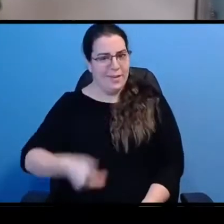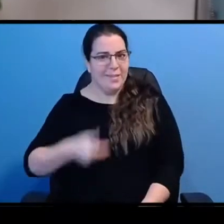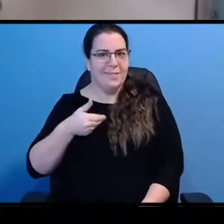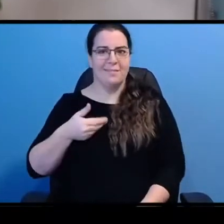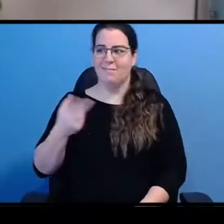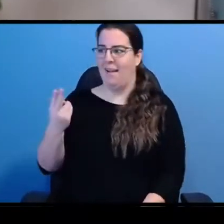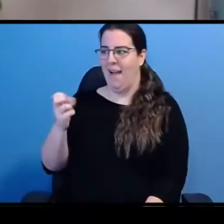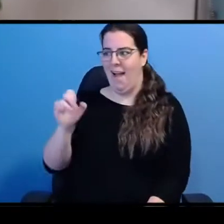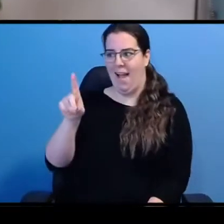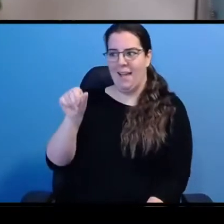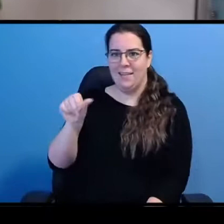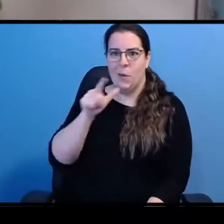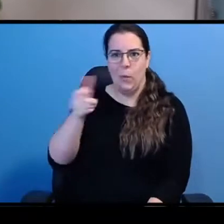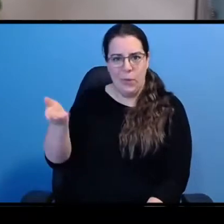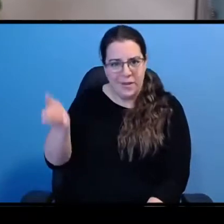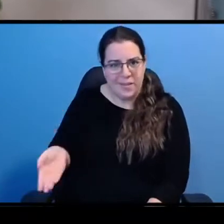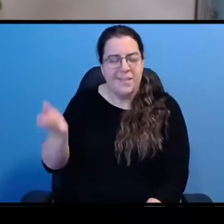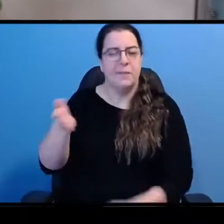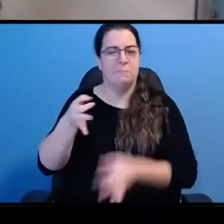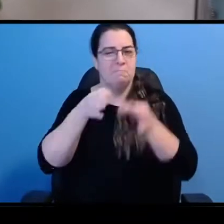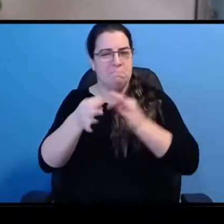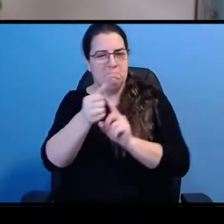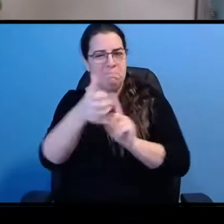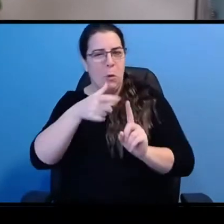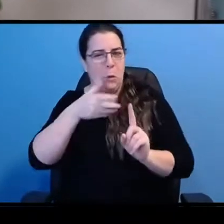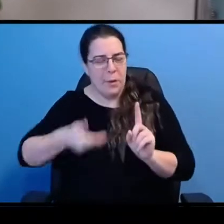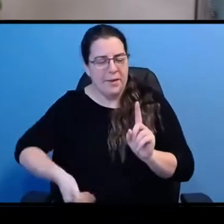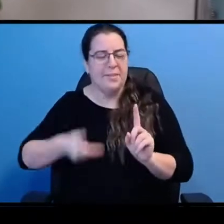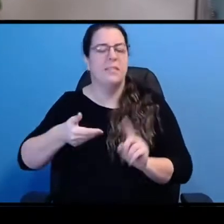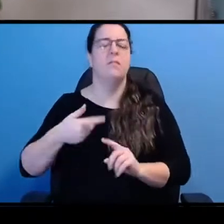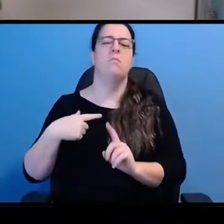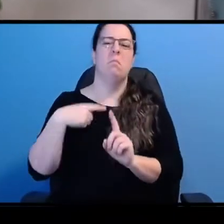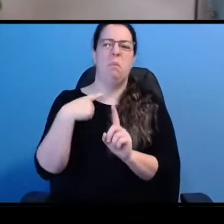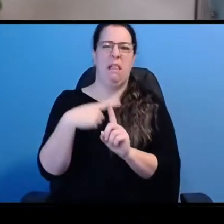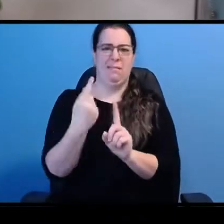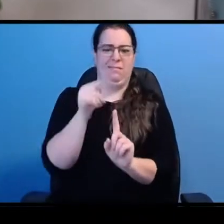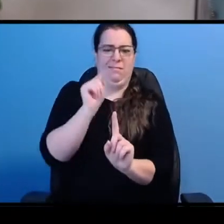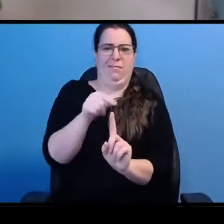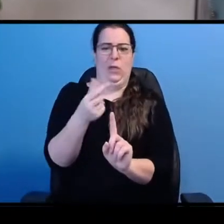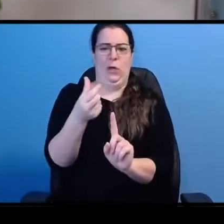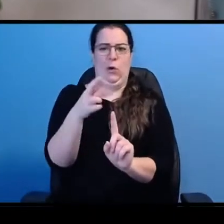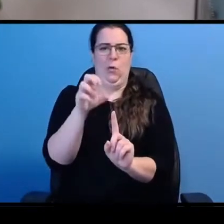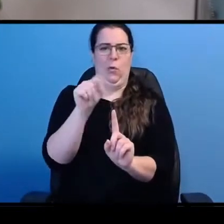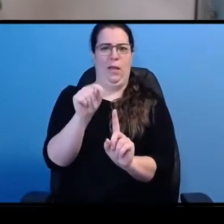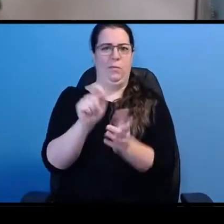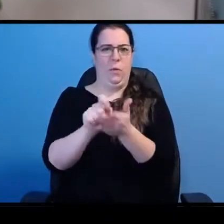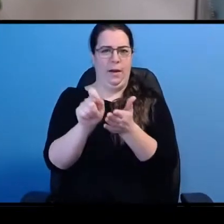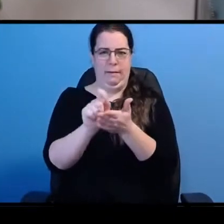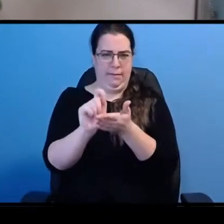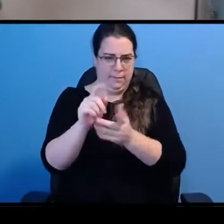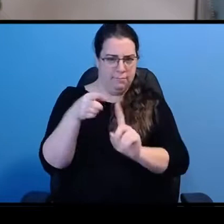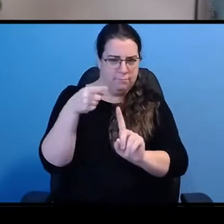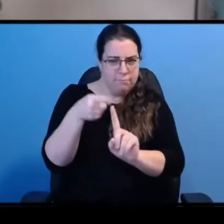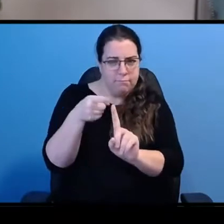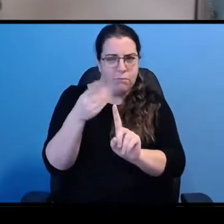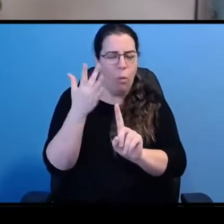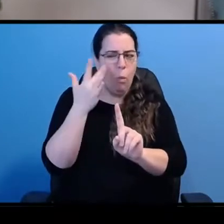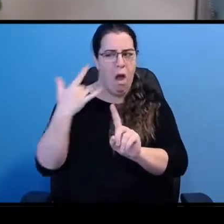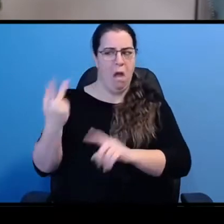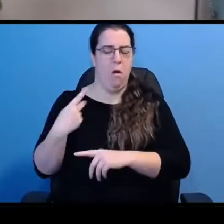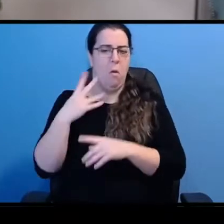and why we're here talking about grants. And then we're going to talk about the grant writing mindset.